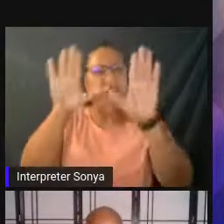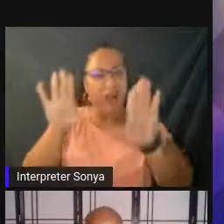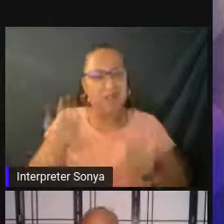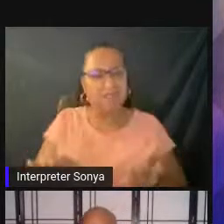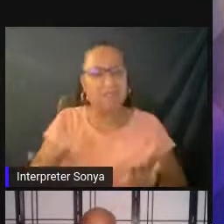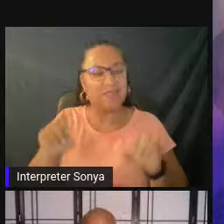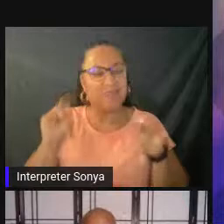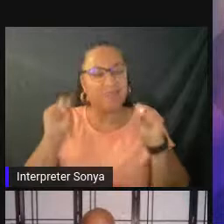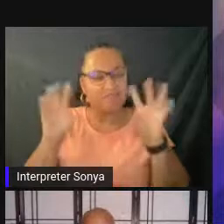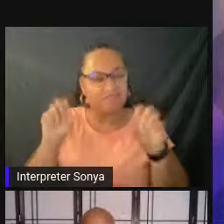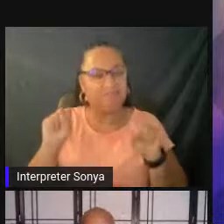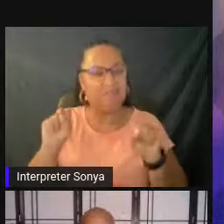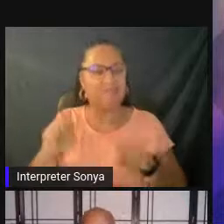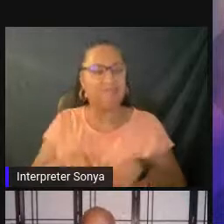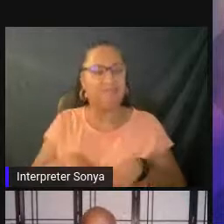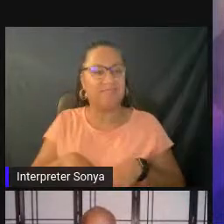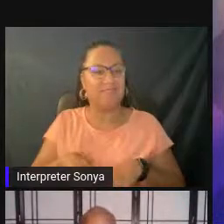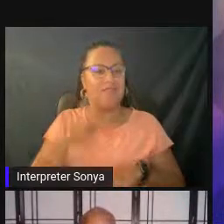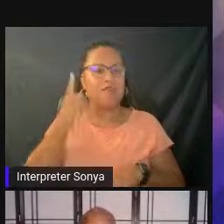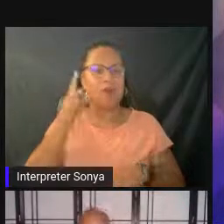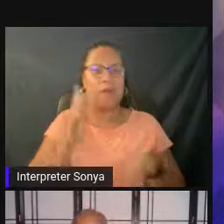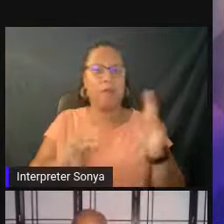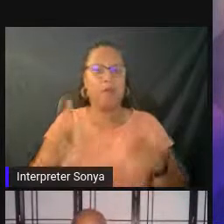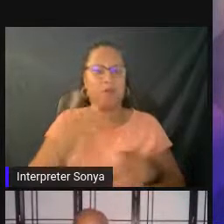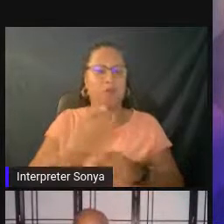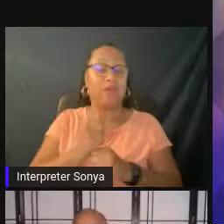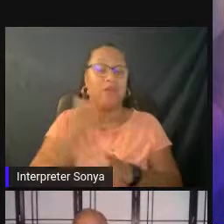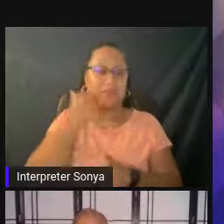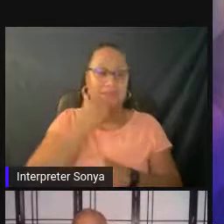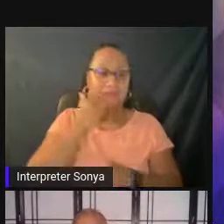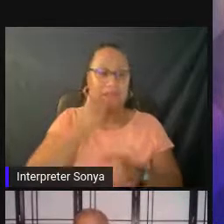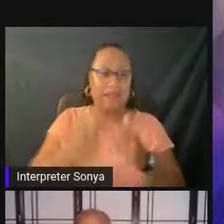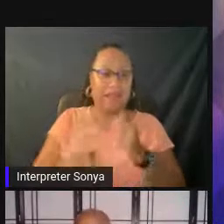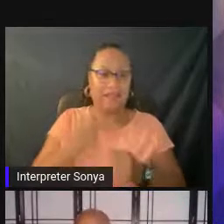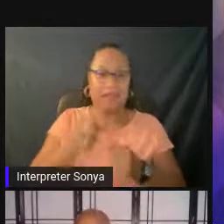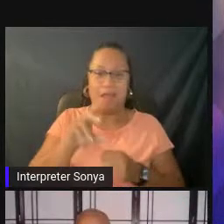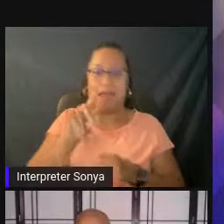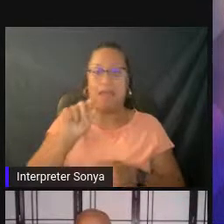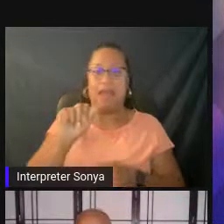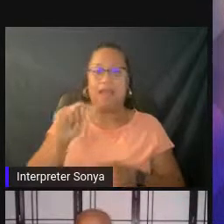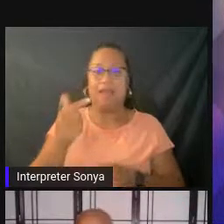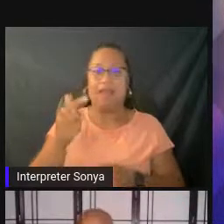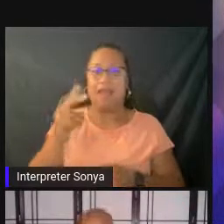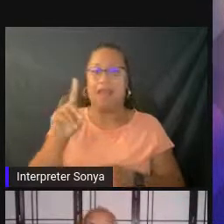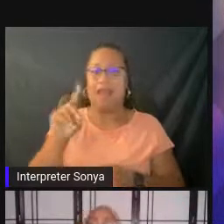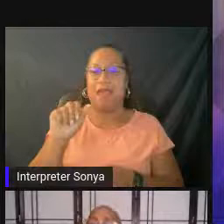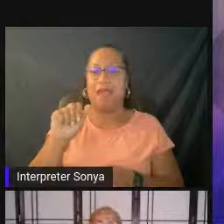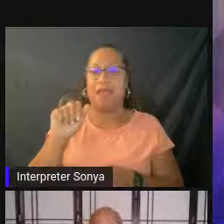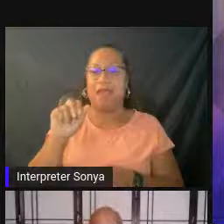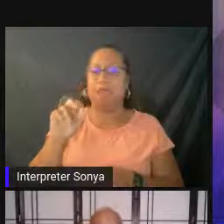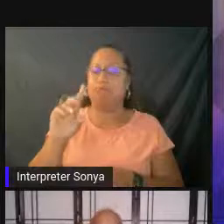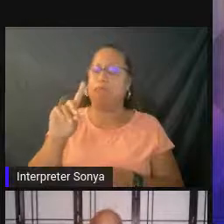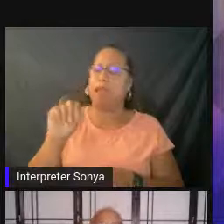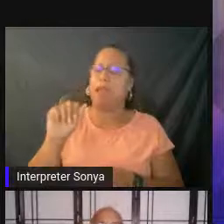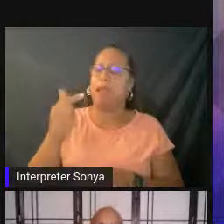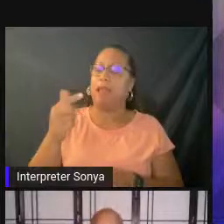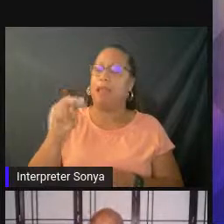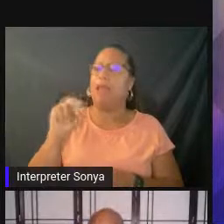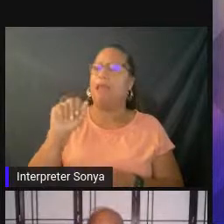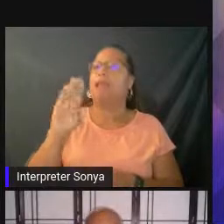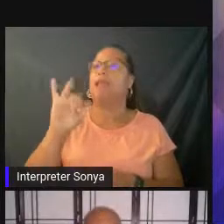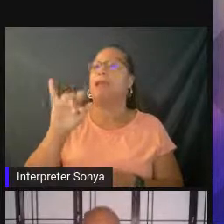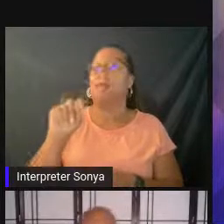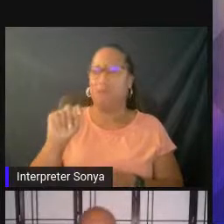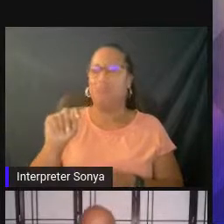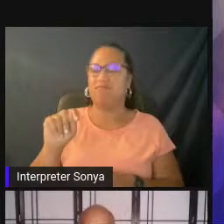You are, and those who get the daily text messages, you'll know what that acronym was. Wink, wink, right? Just know that you